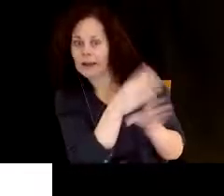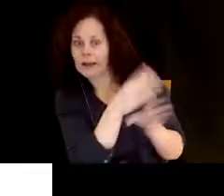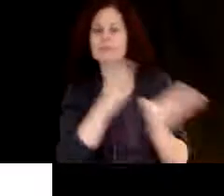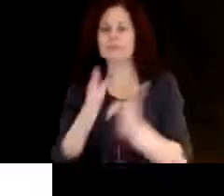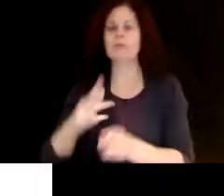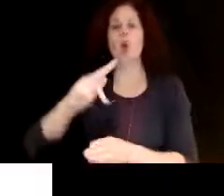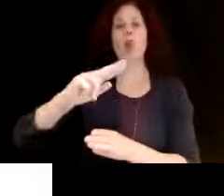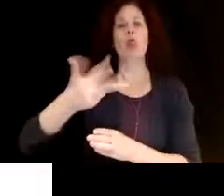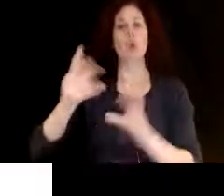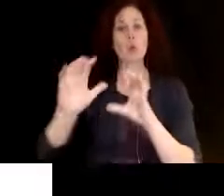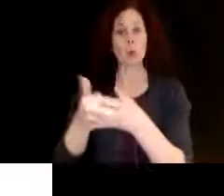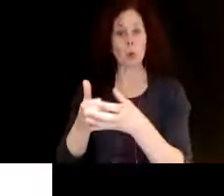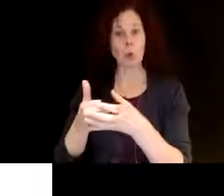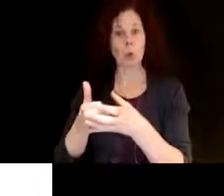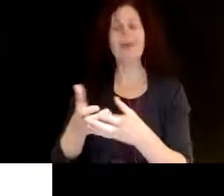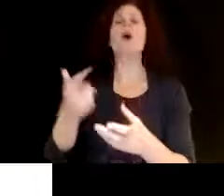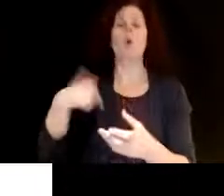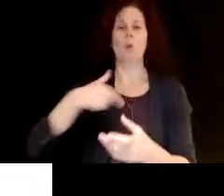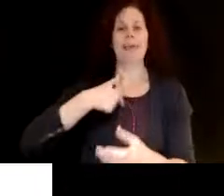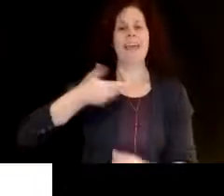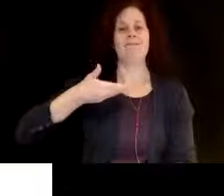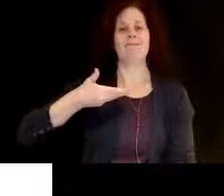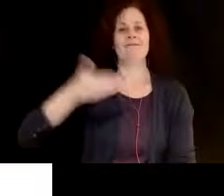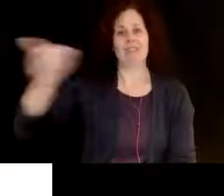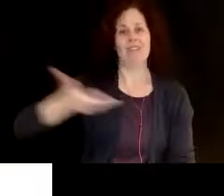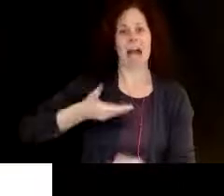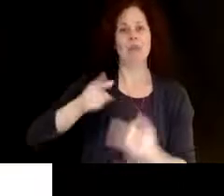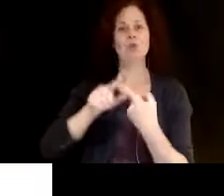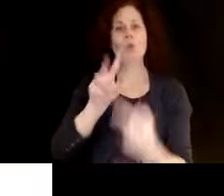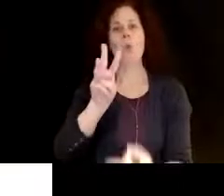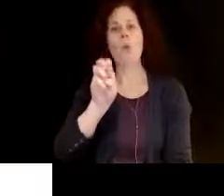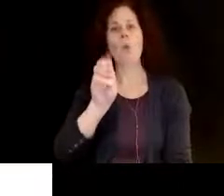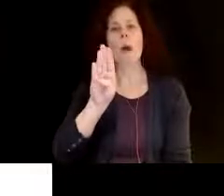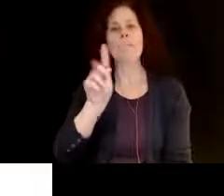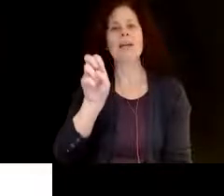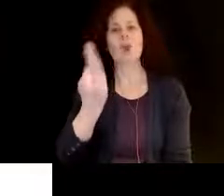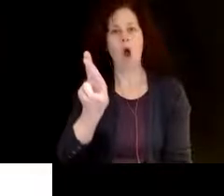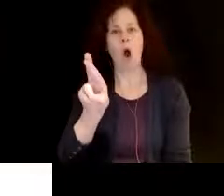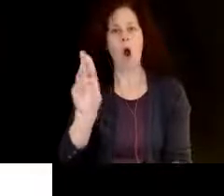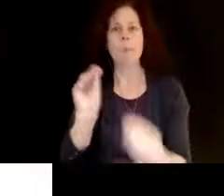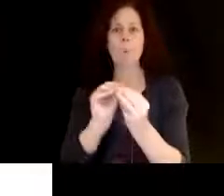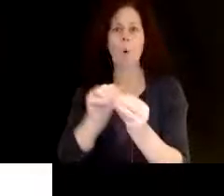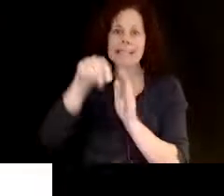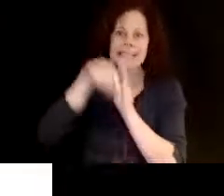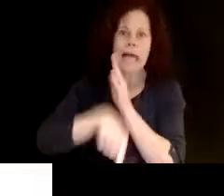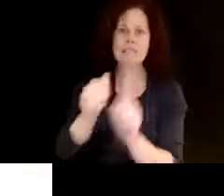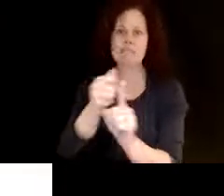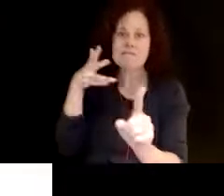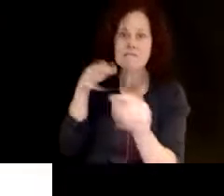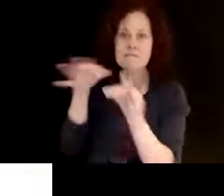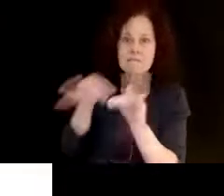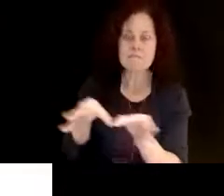an invitation to a webinar, which would give a more intensive kind of assistance on this. And then group 4